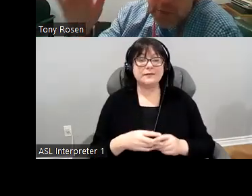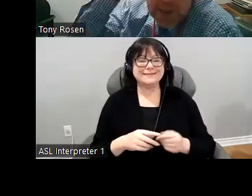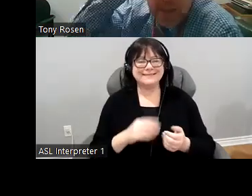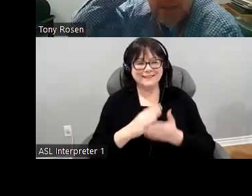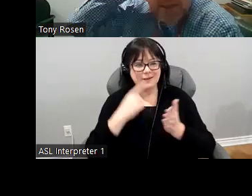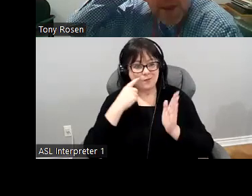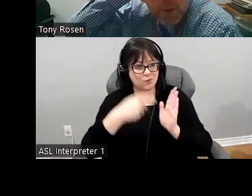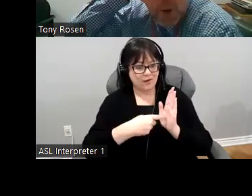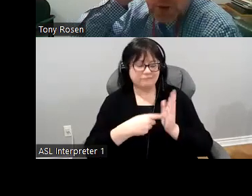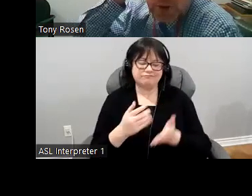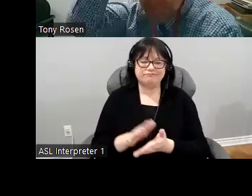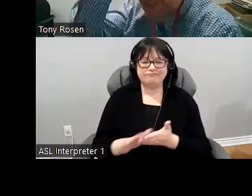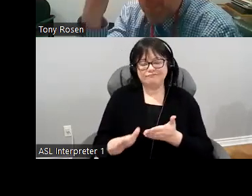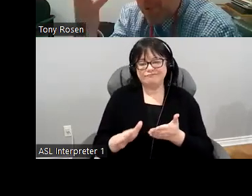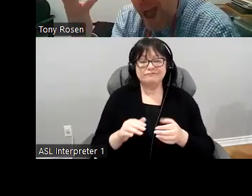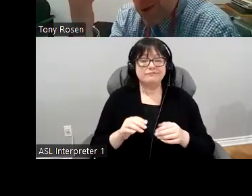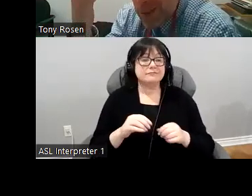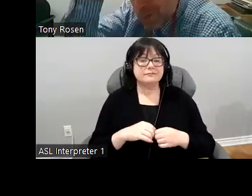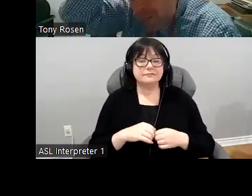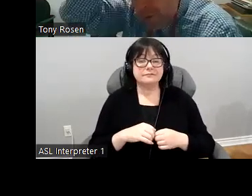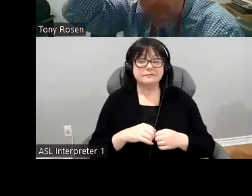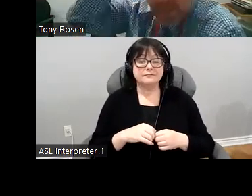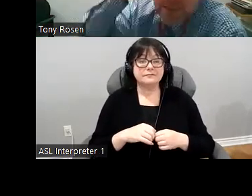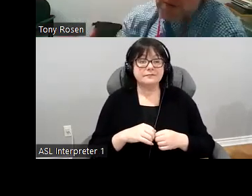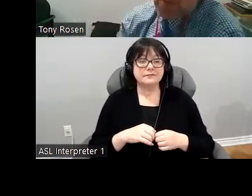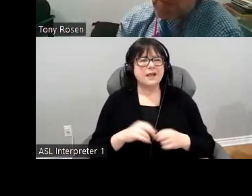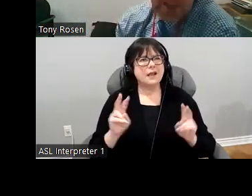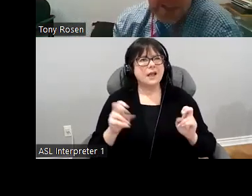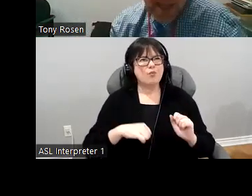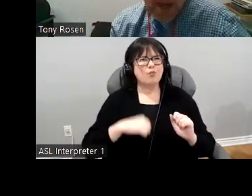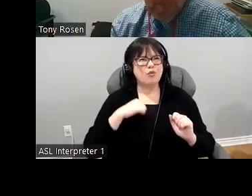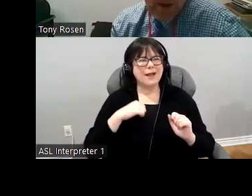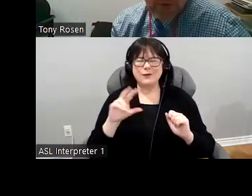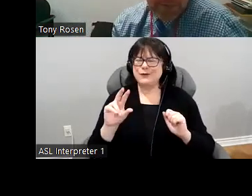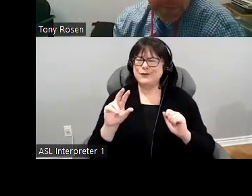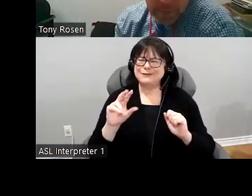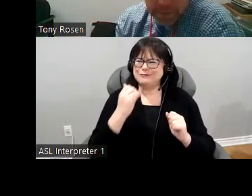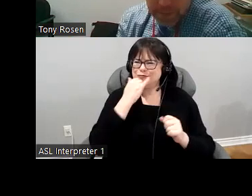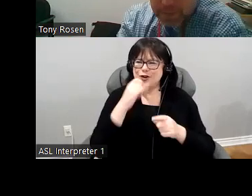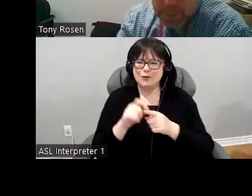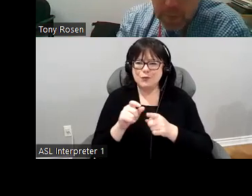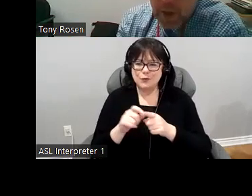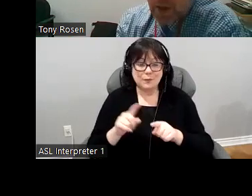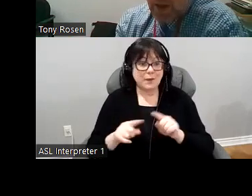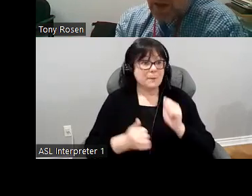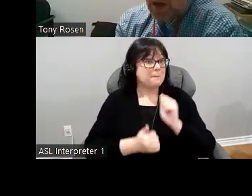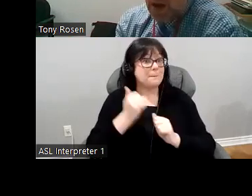nice for us. This is the thing we're most proud is the wrong word, but this is the thing we're most excited about.